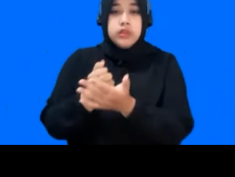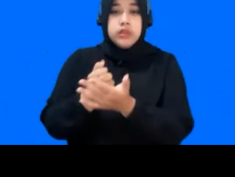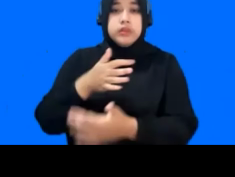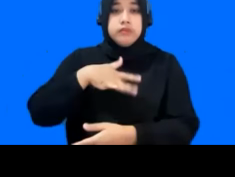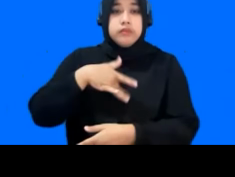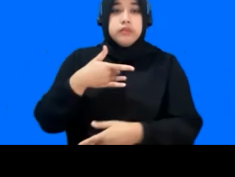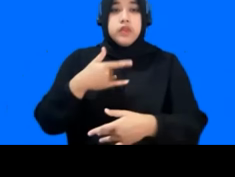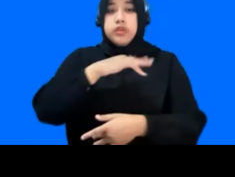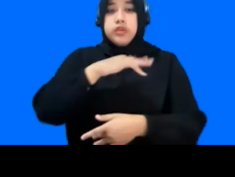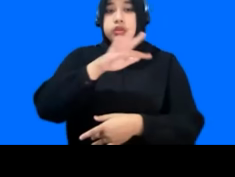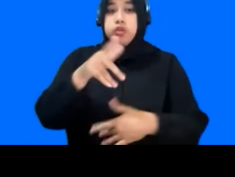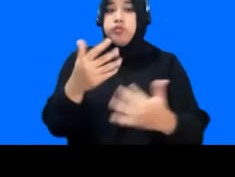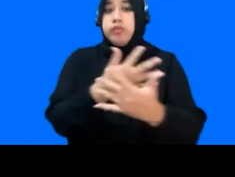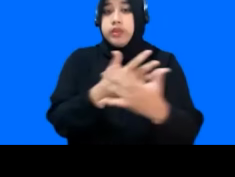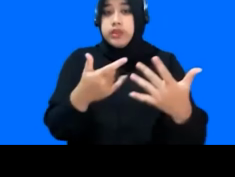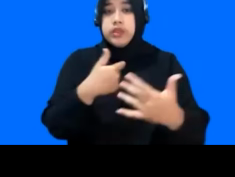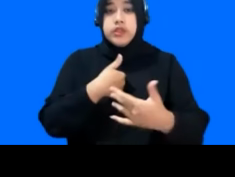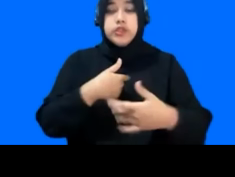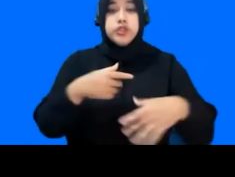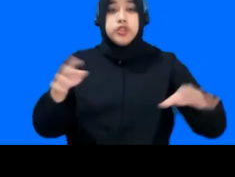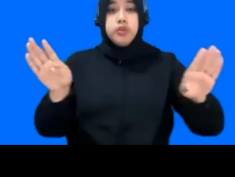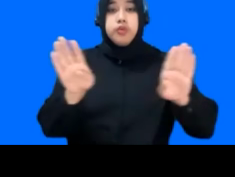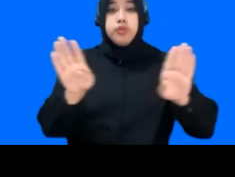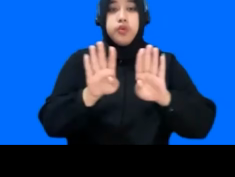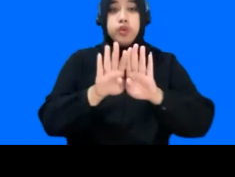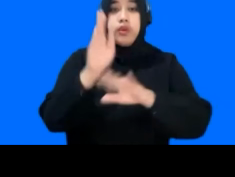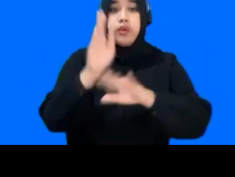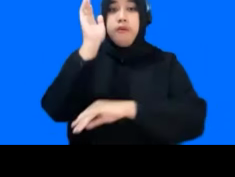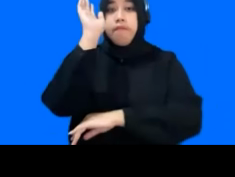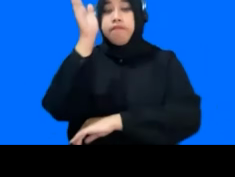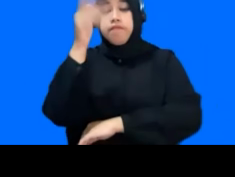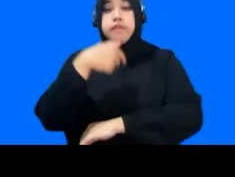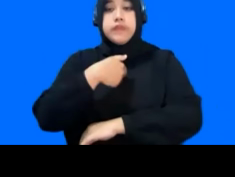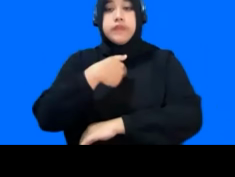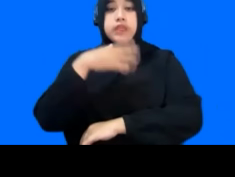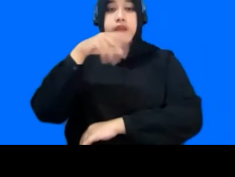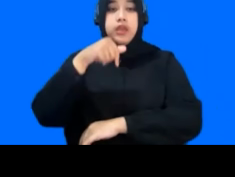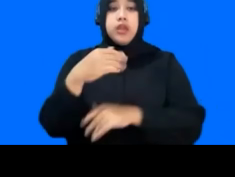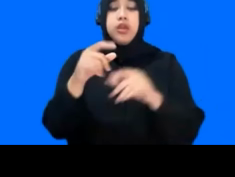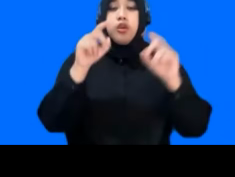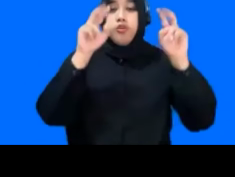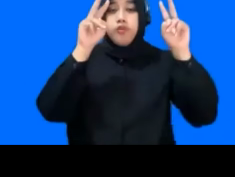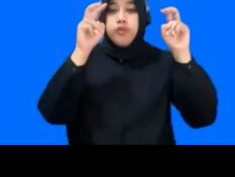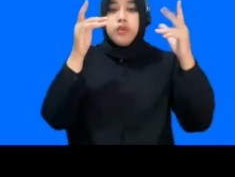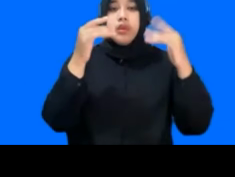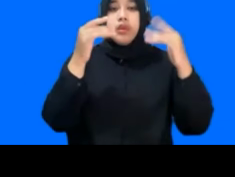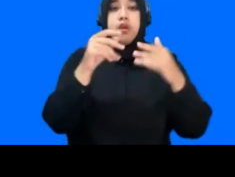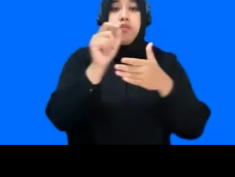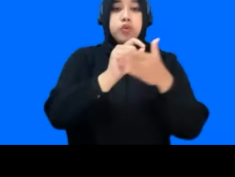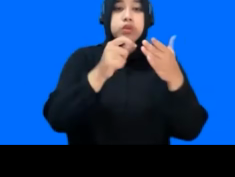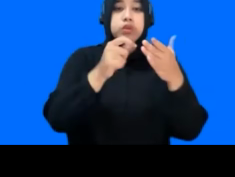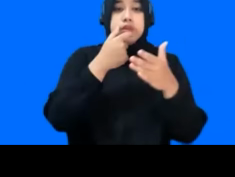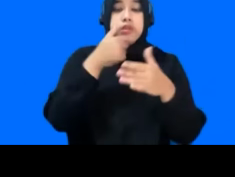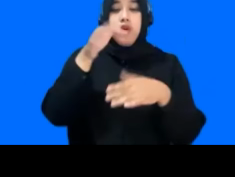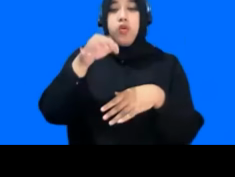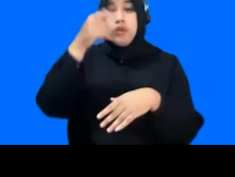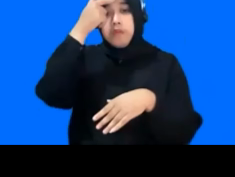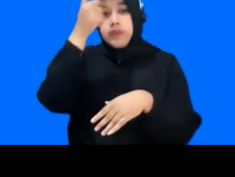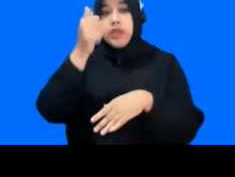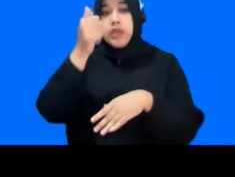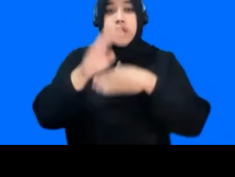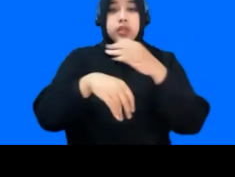this quote from my colleague Arun, who wrote about smart cities as early as in 1999. So the